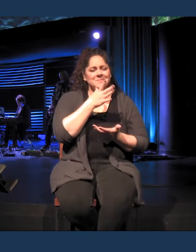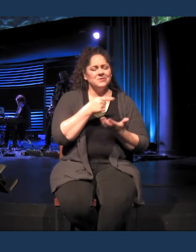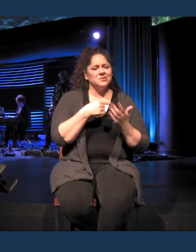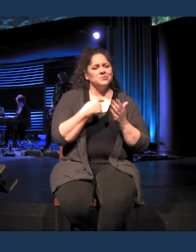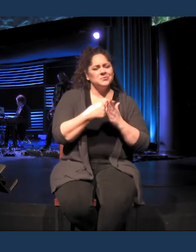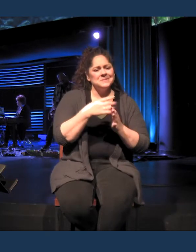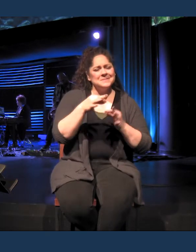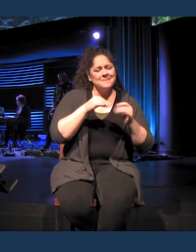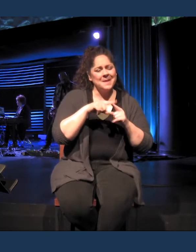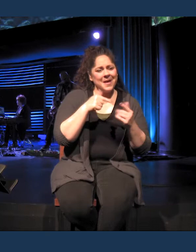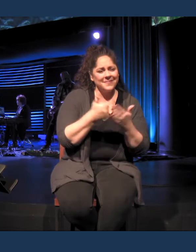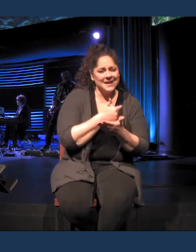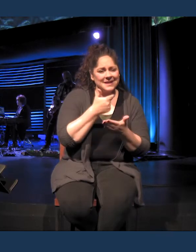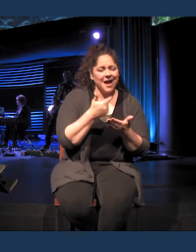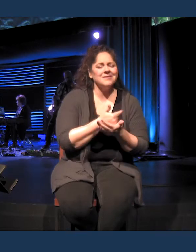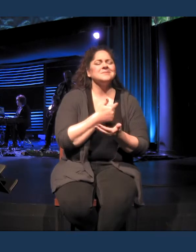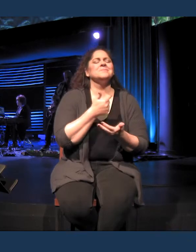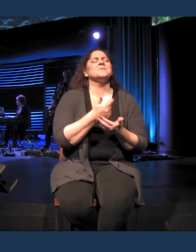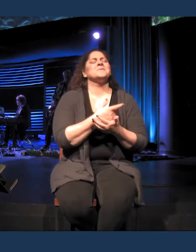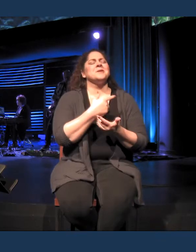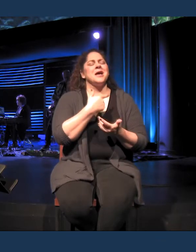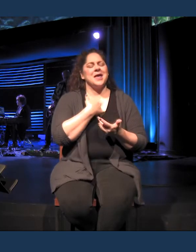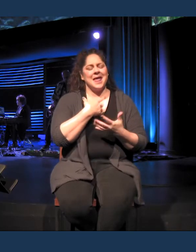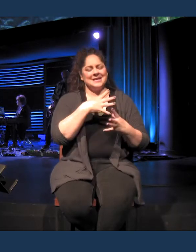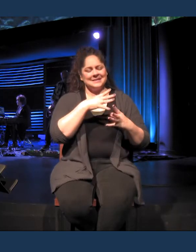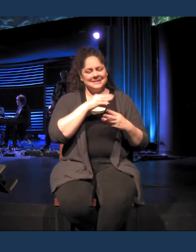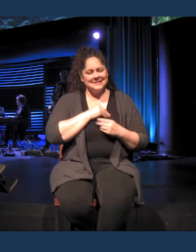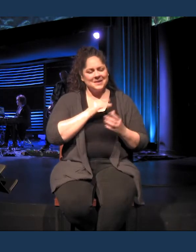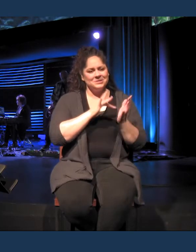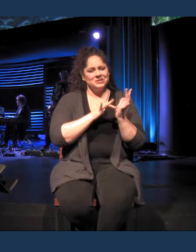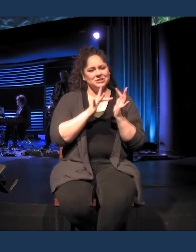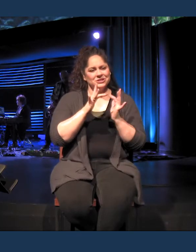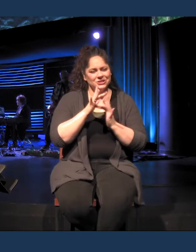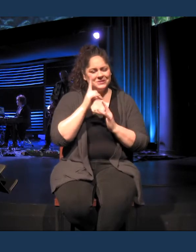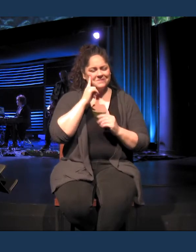accepted Jesus as the Lord over my life."